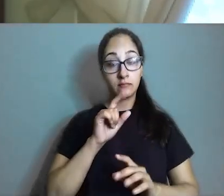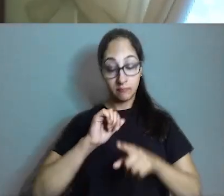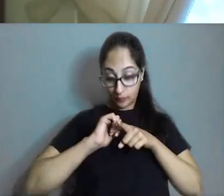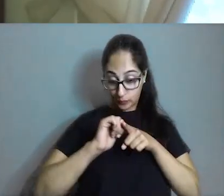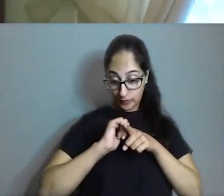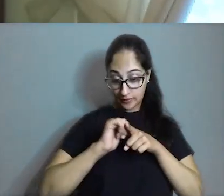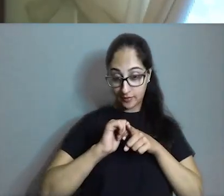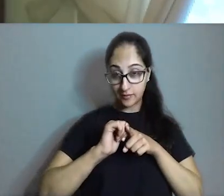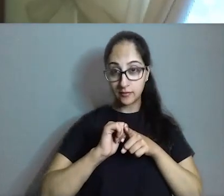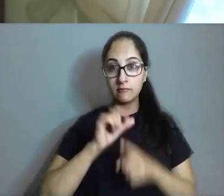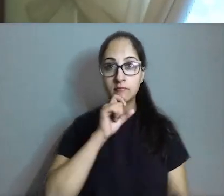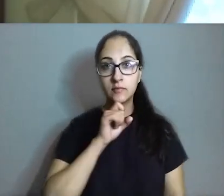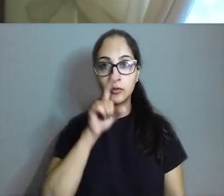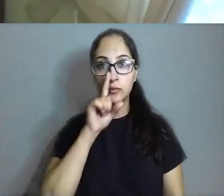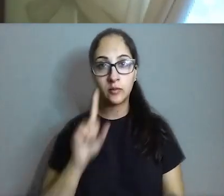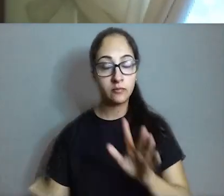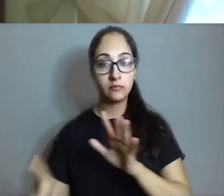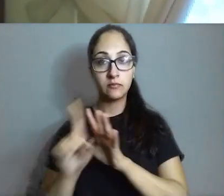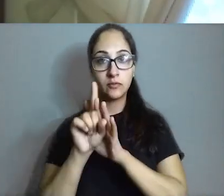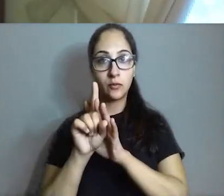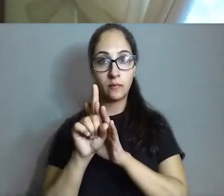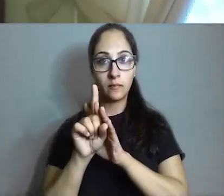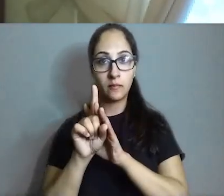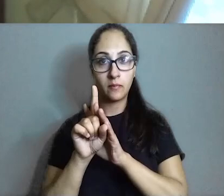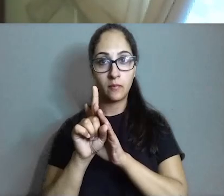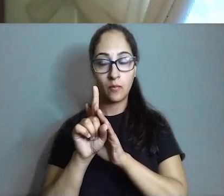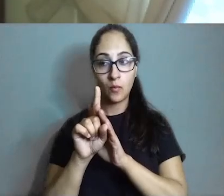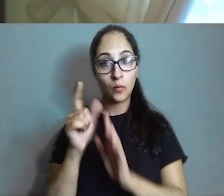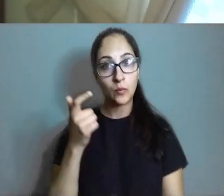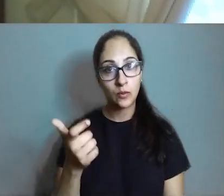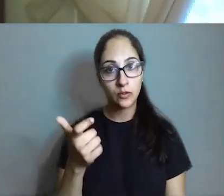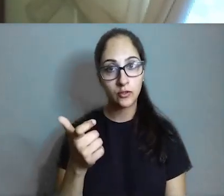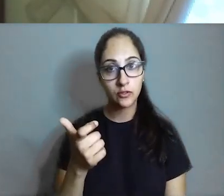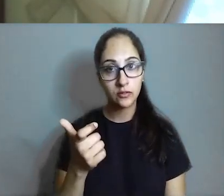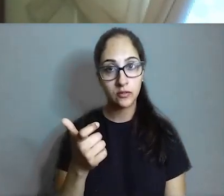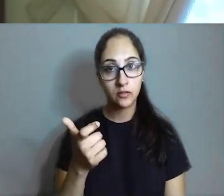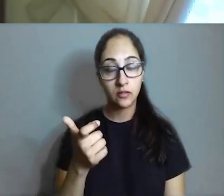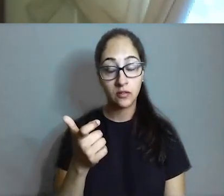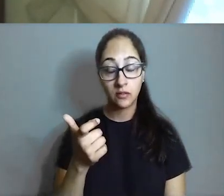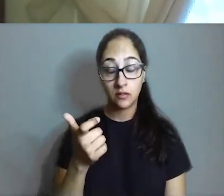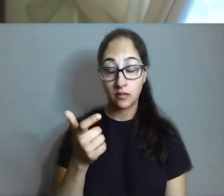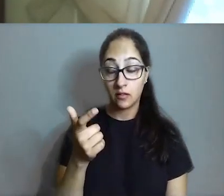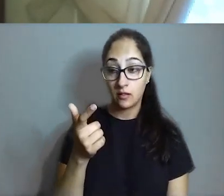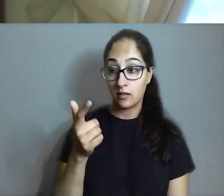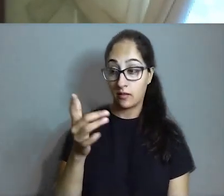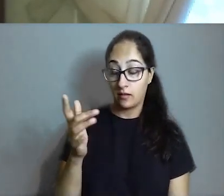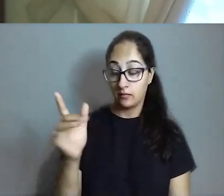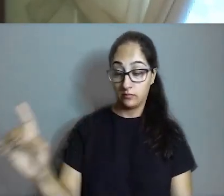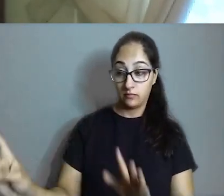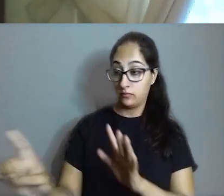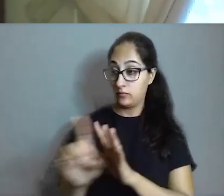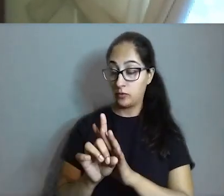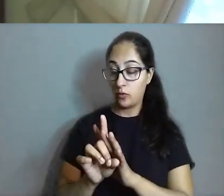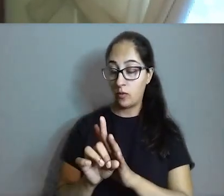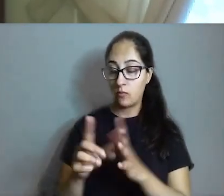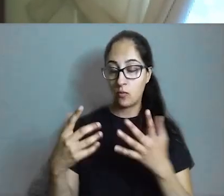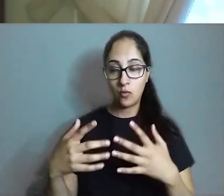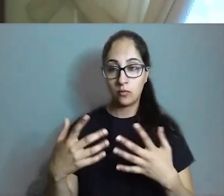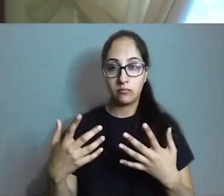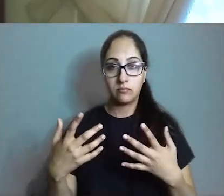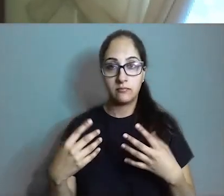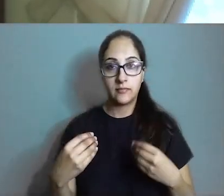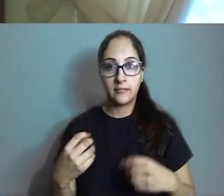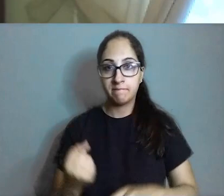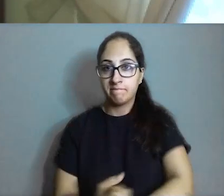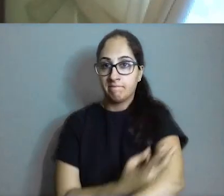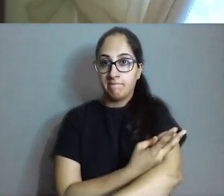himself came to observe the group performing. And that experience was